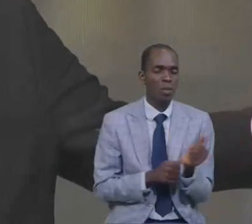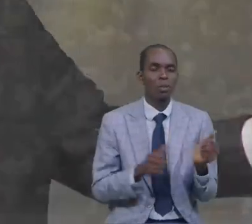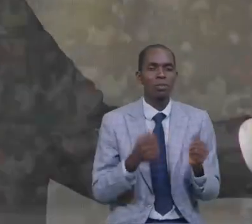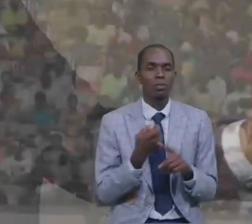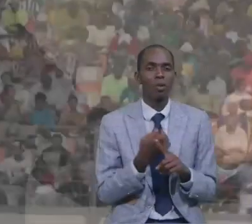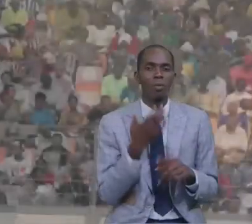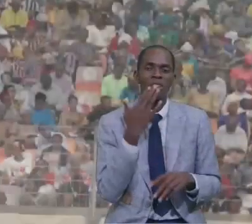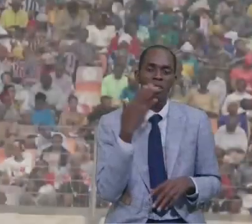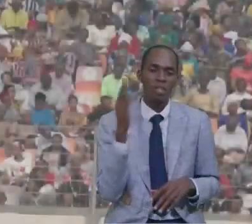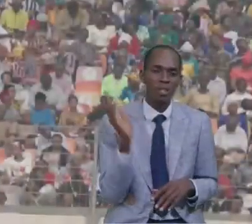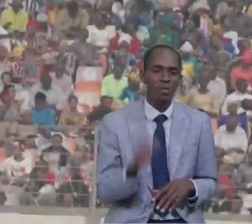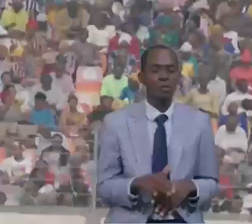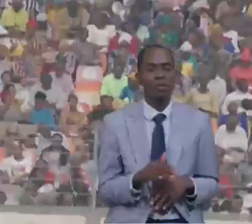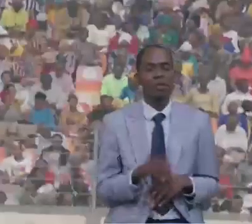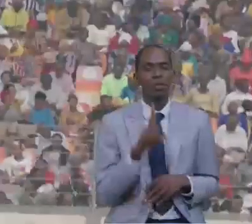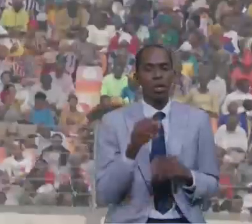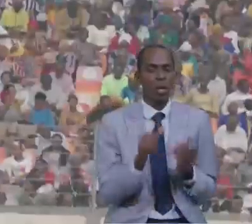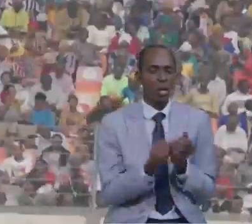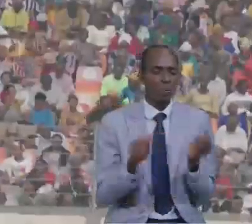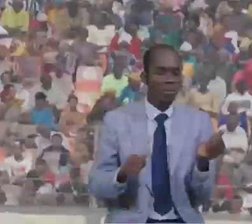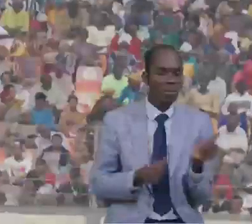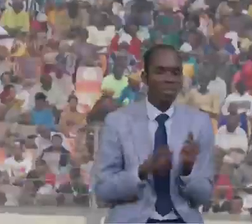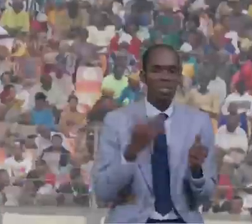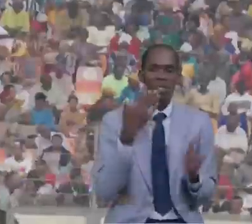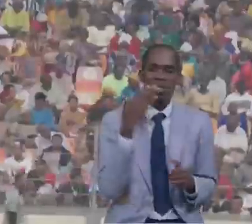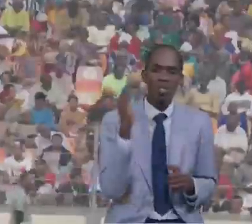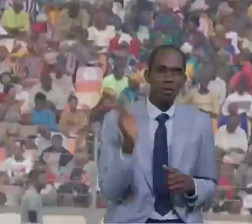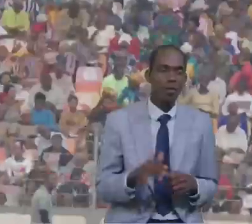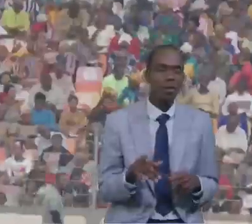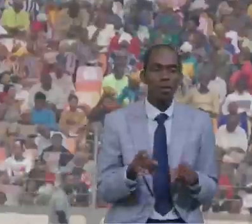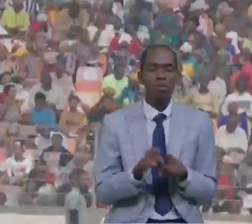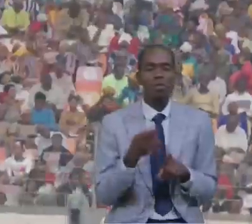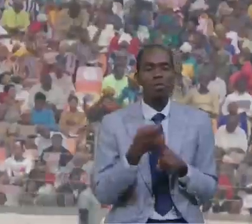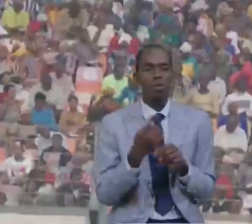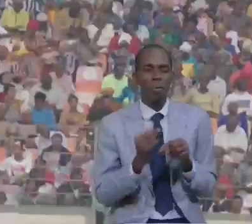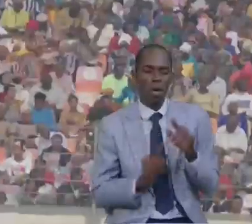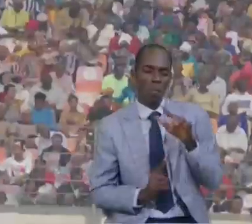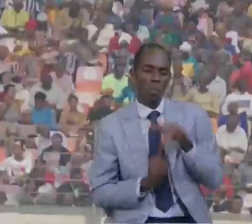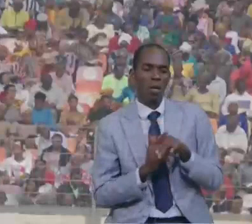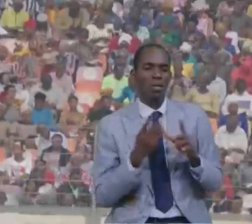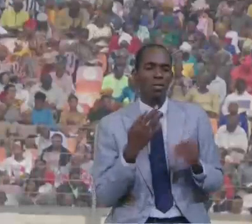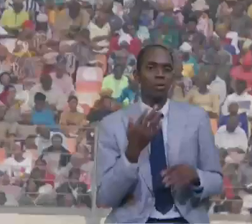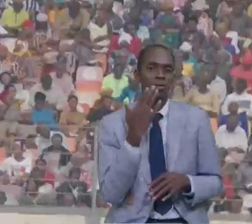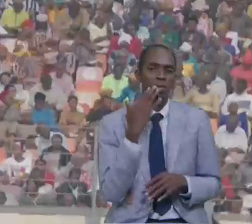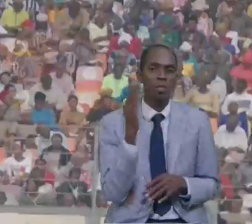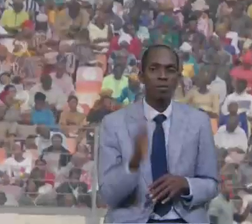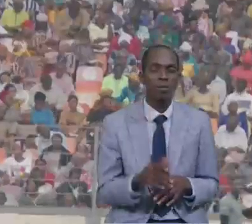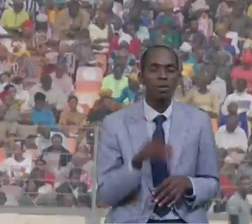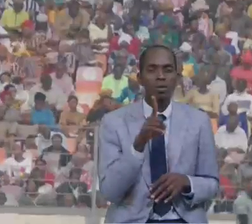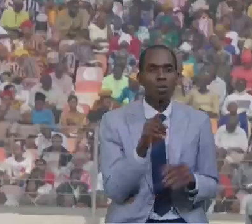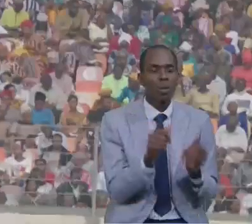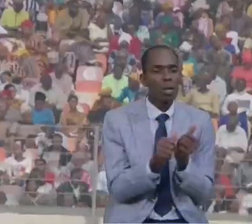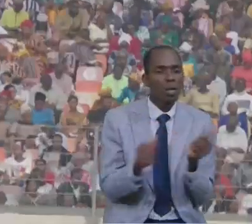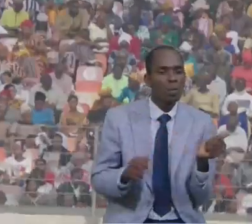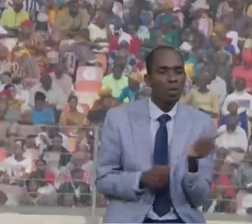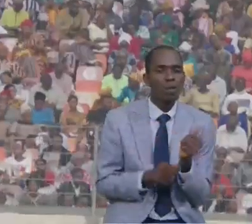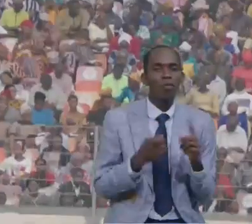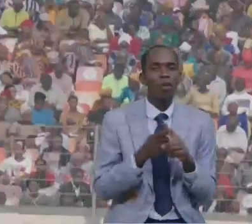from all appearance of evil. And then sanctification